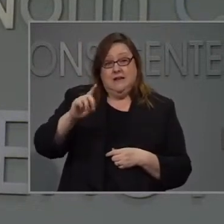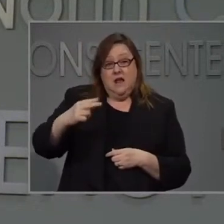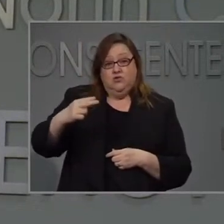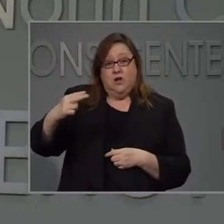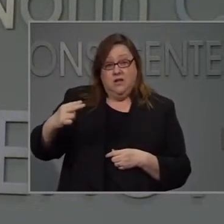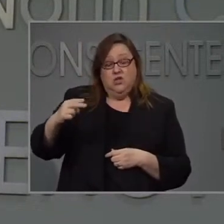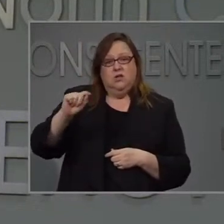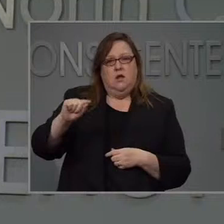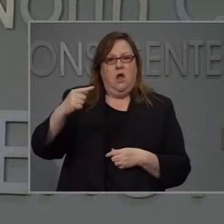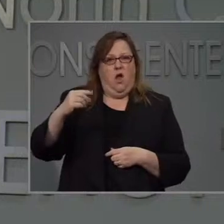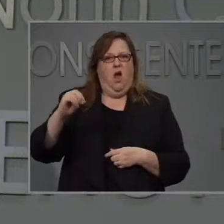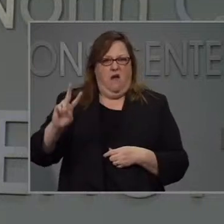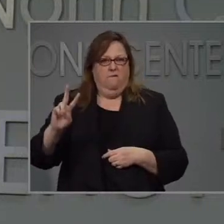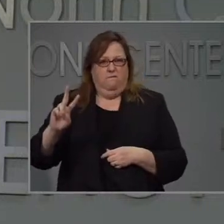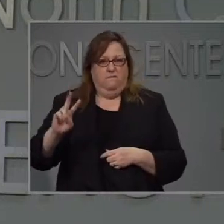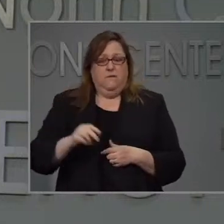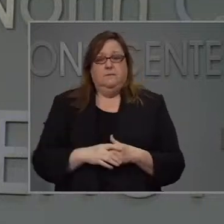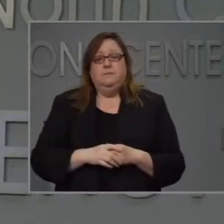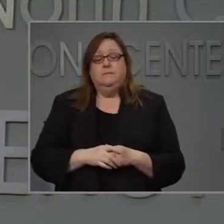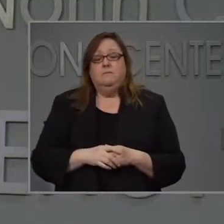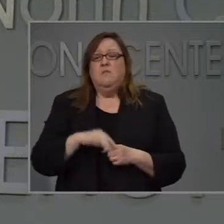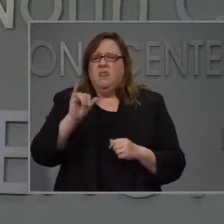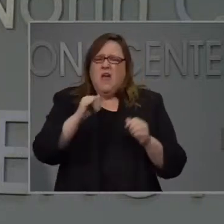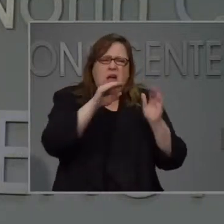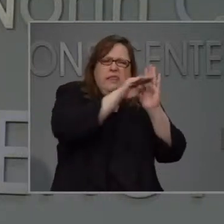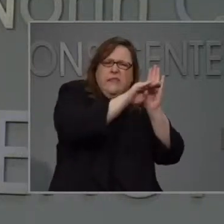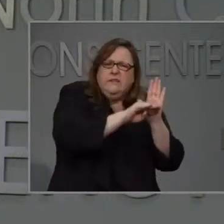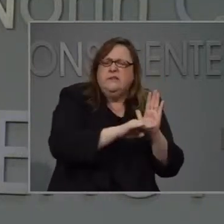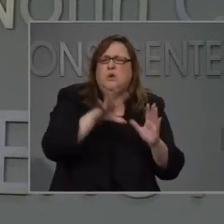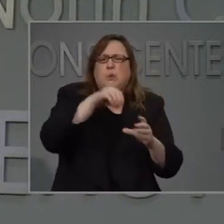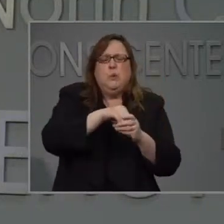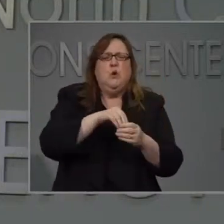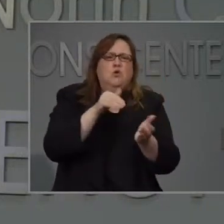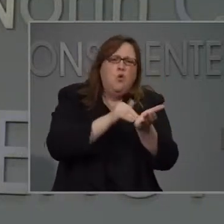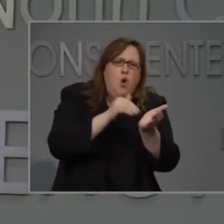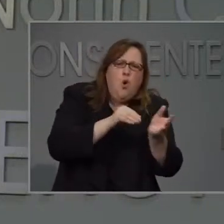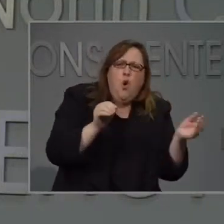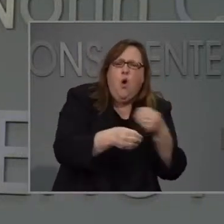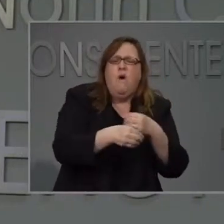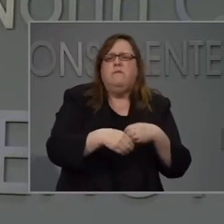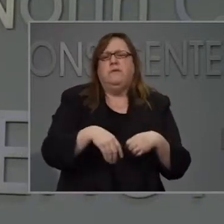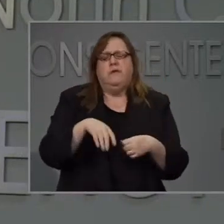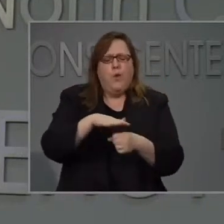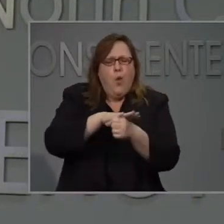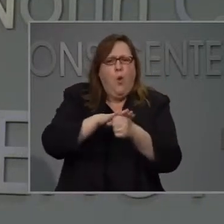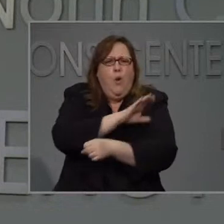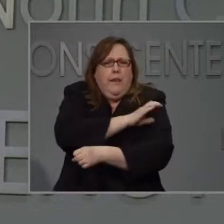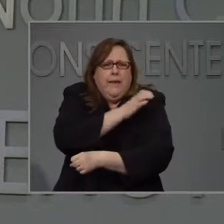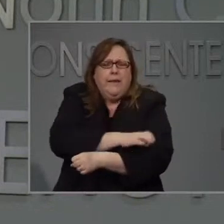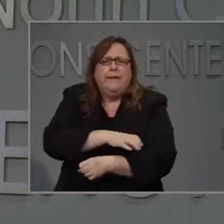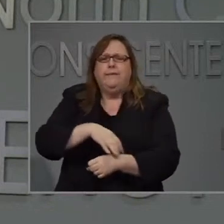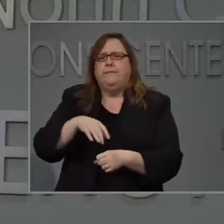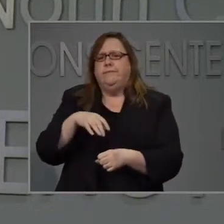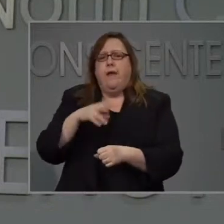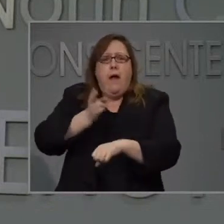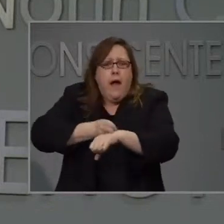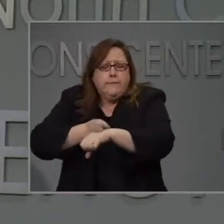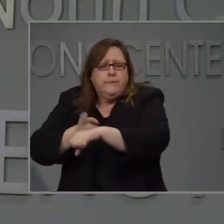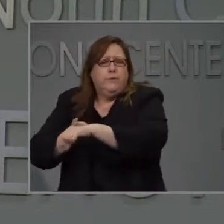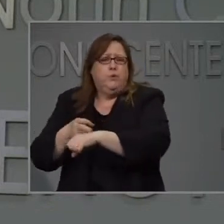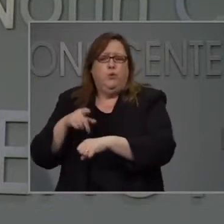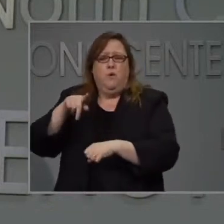covid19.ncdhhs.gov. These include doctor's offices, local health clinics, hospitals, retail pharmacies, and other